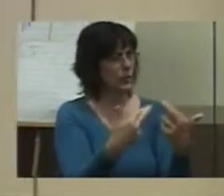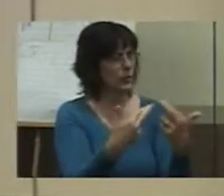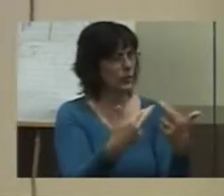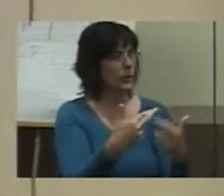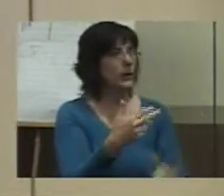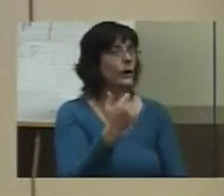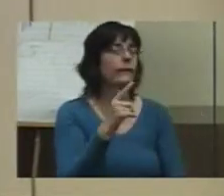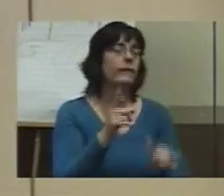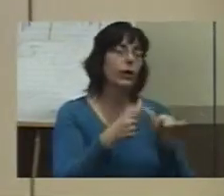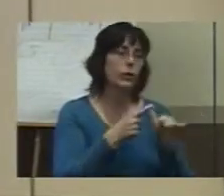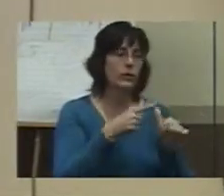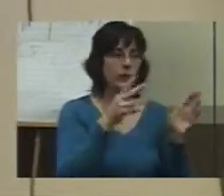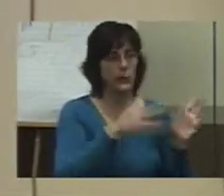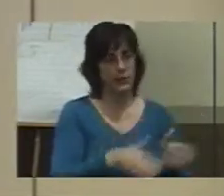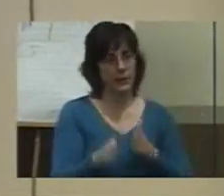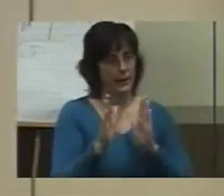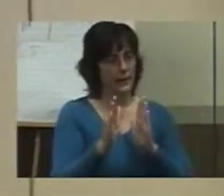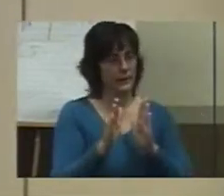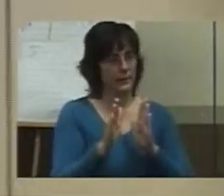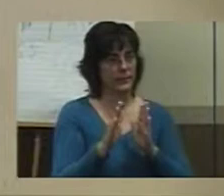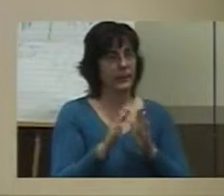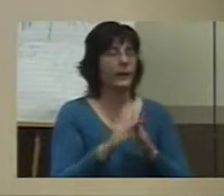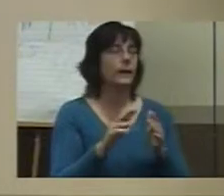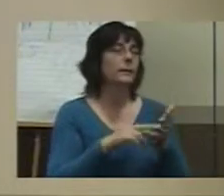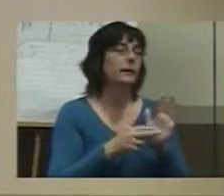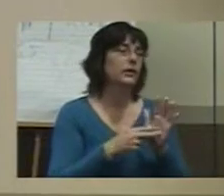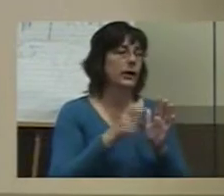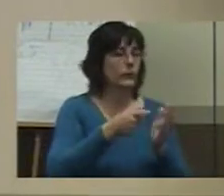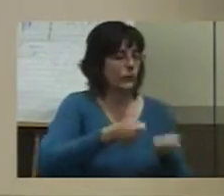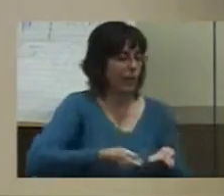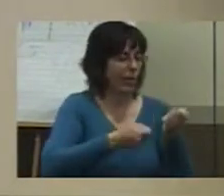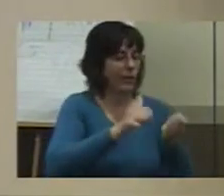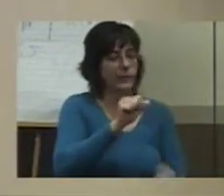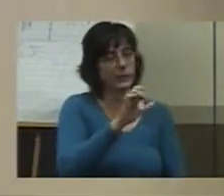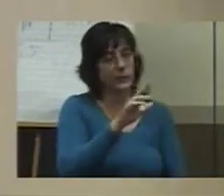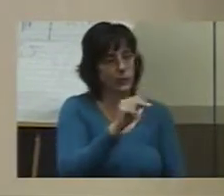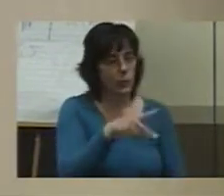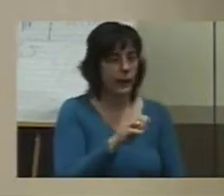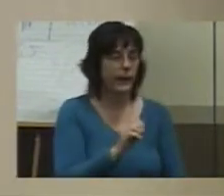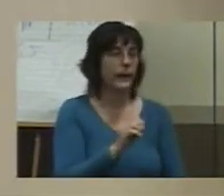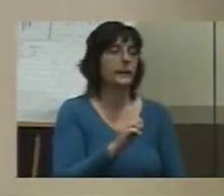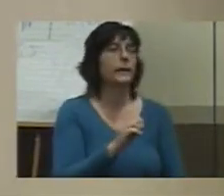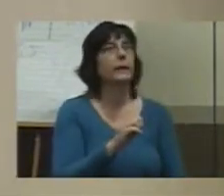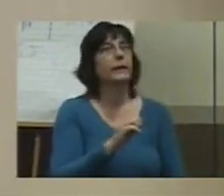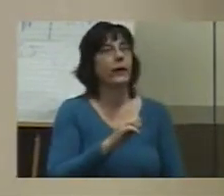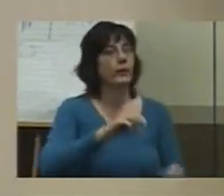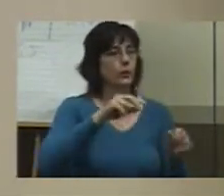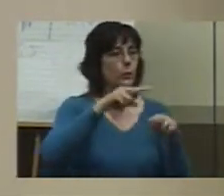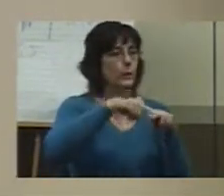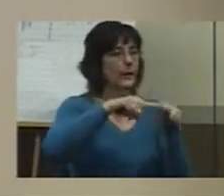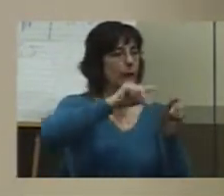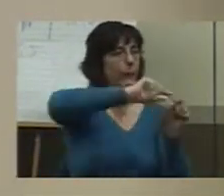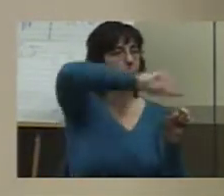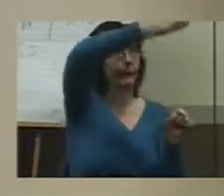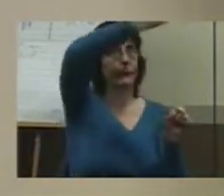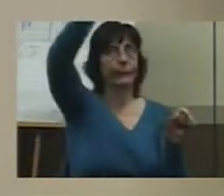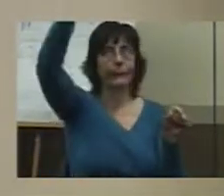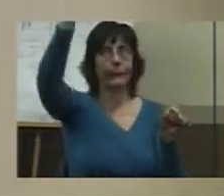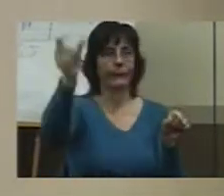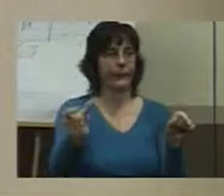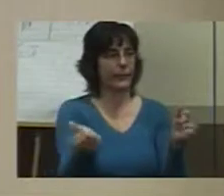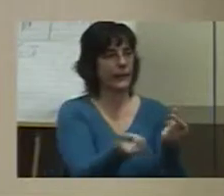all that prep work. Okay? You have to do the scraping. You have to tape the windows. There's all of